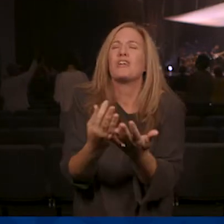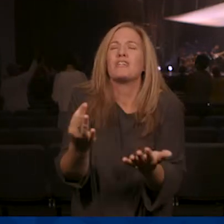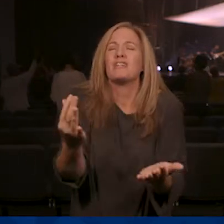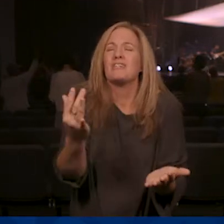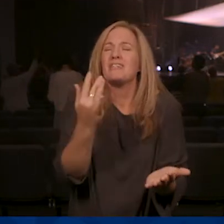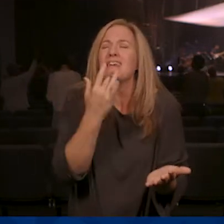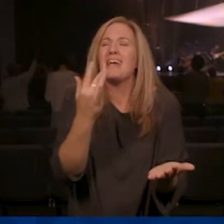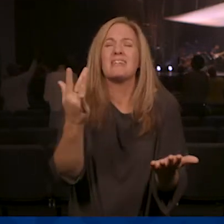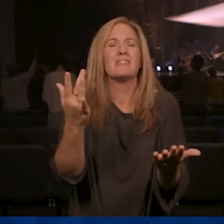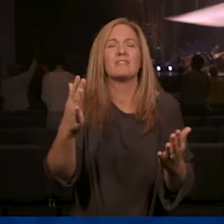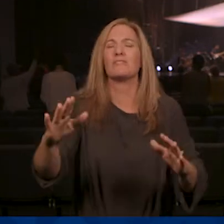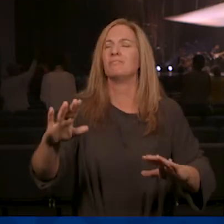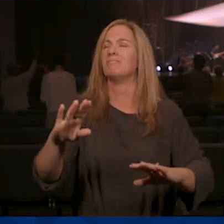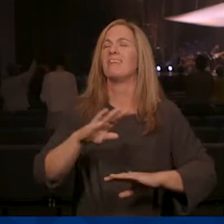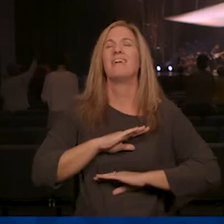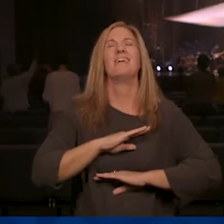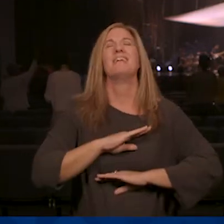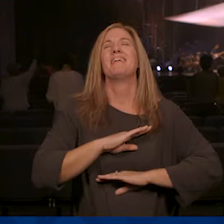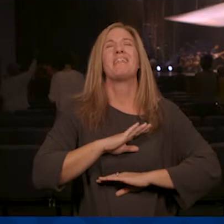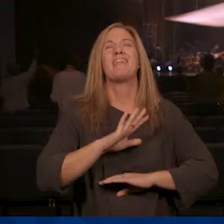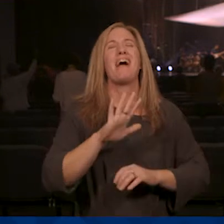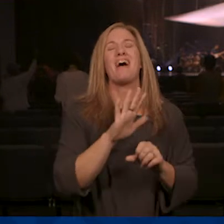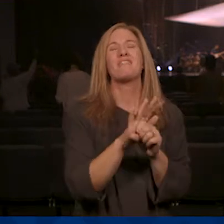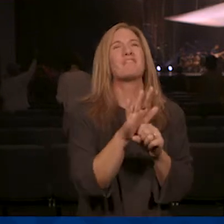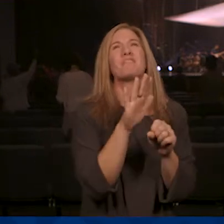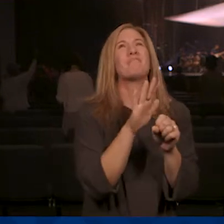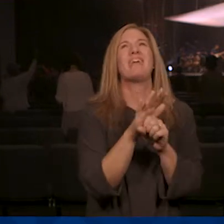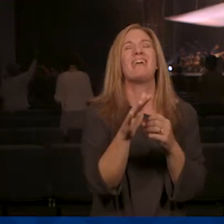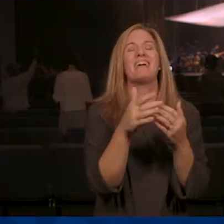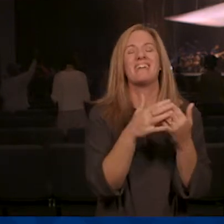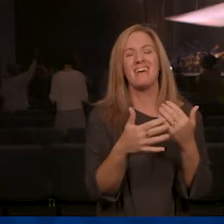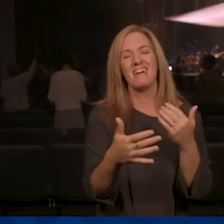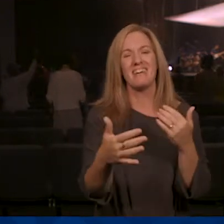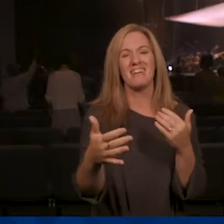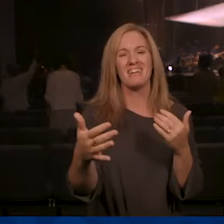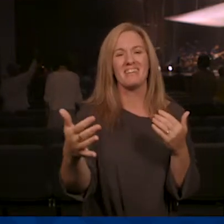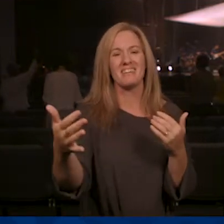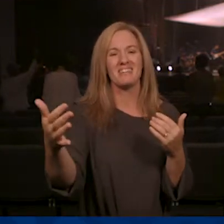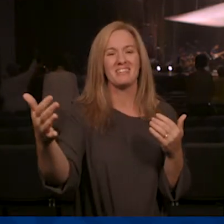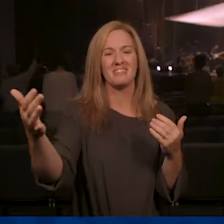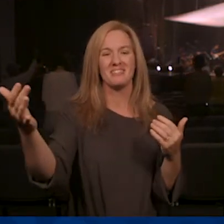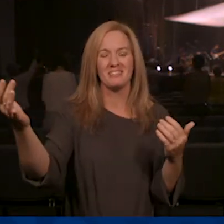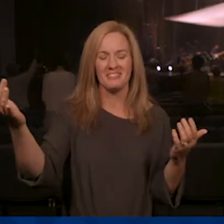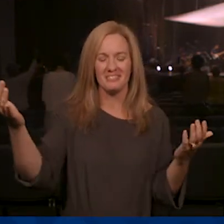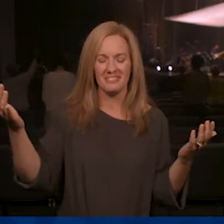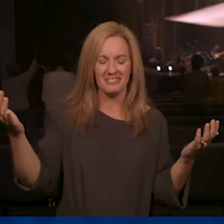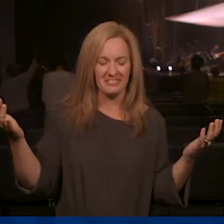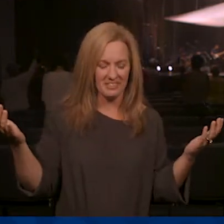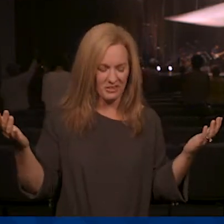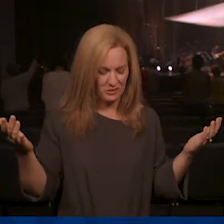your goodness, that would be